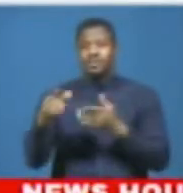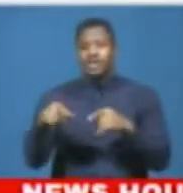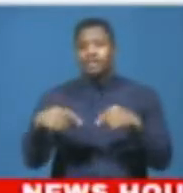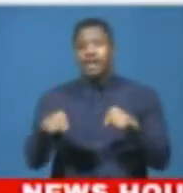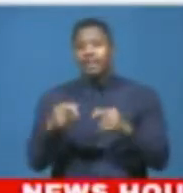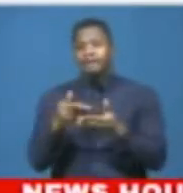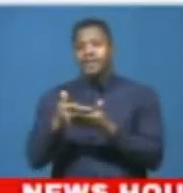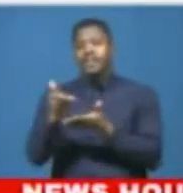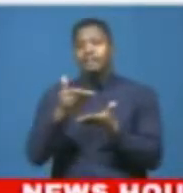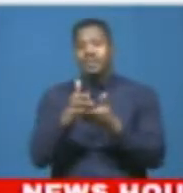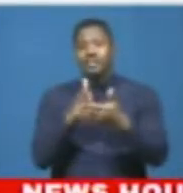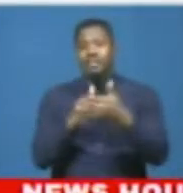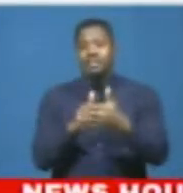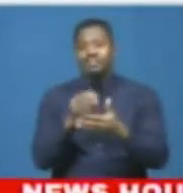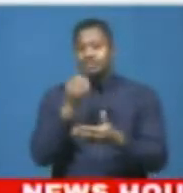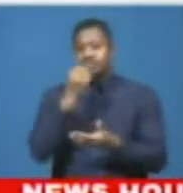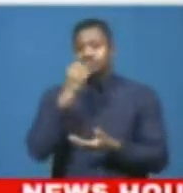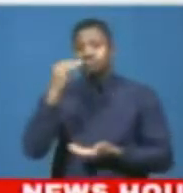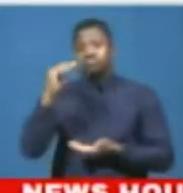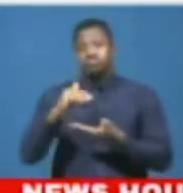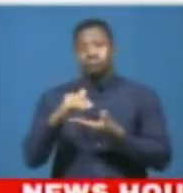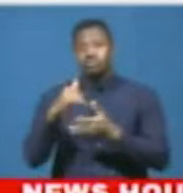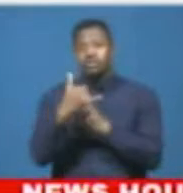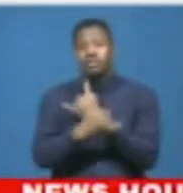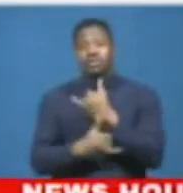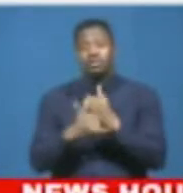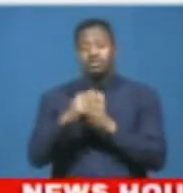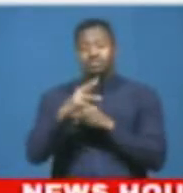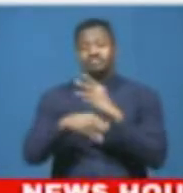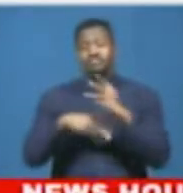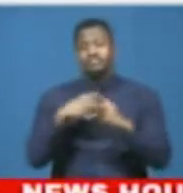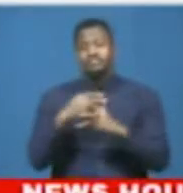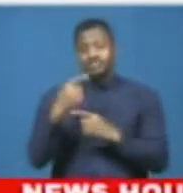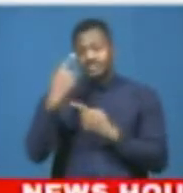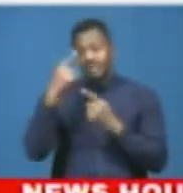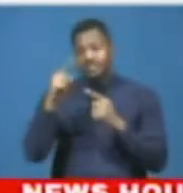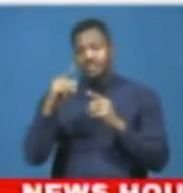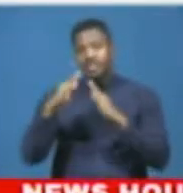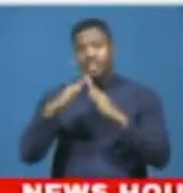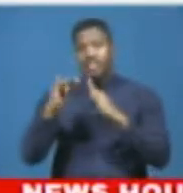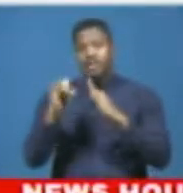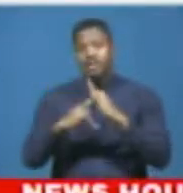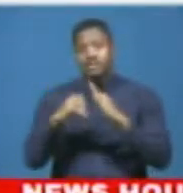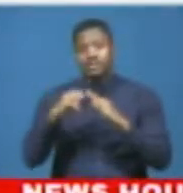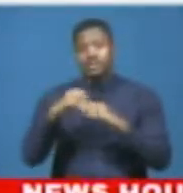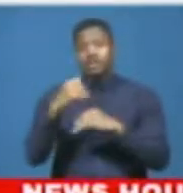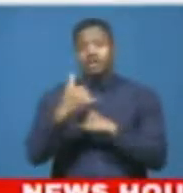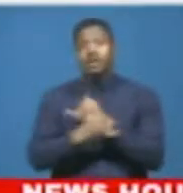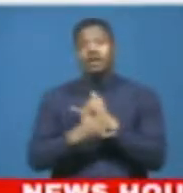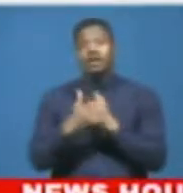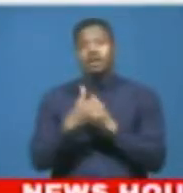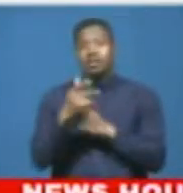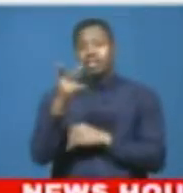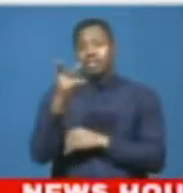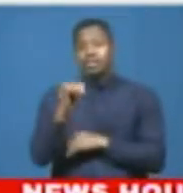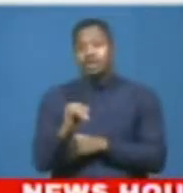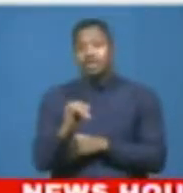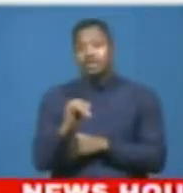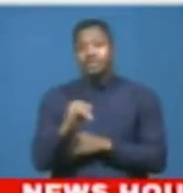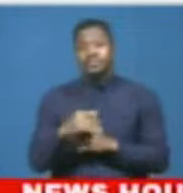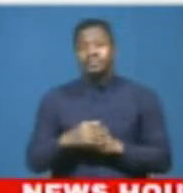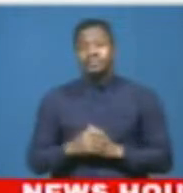that led to some food shortages countrywide on the eve of the partial lockdown in Accra and Kumasi.